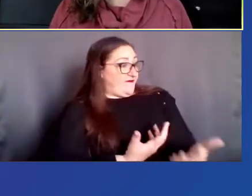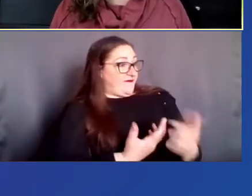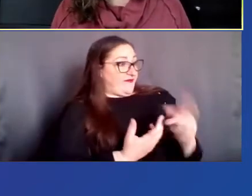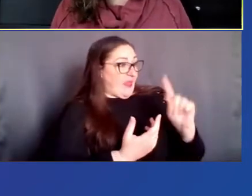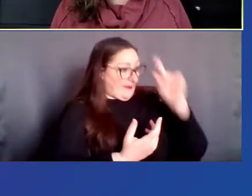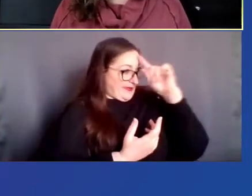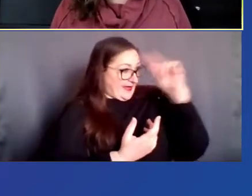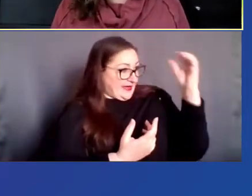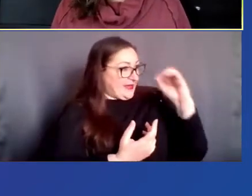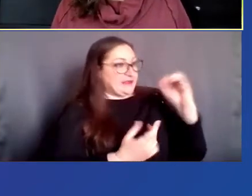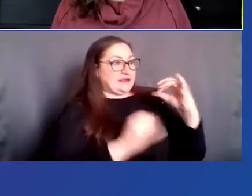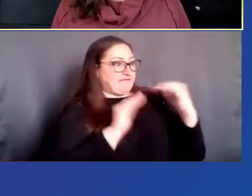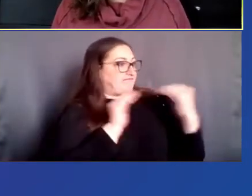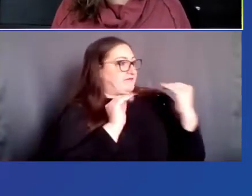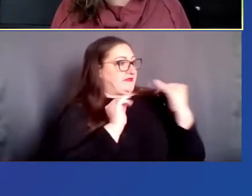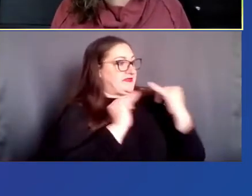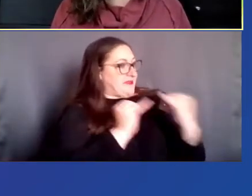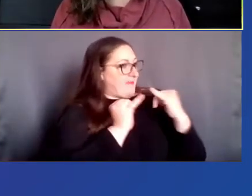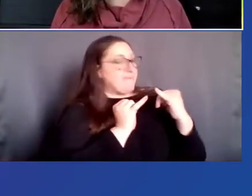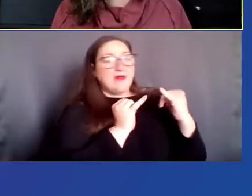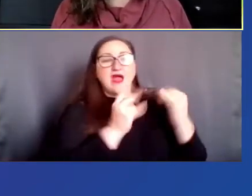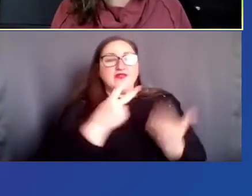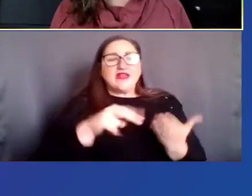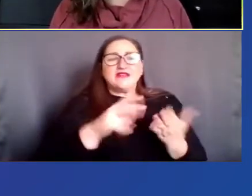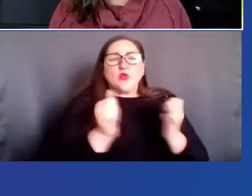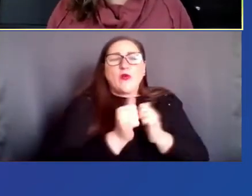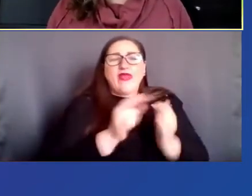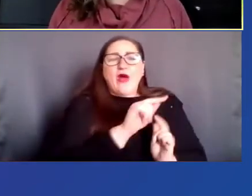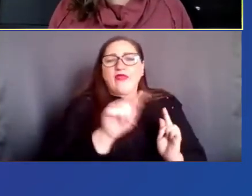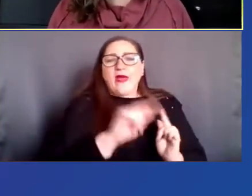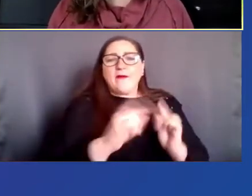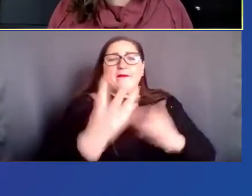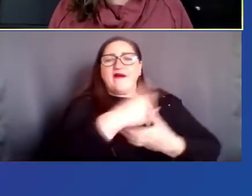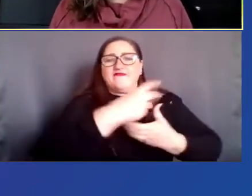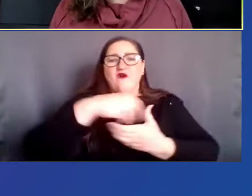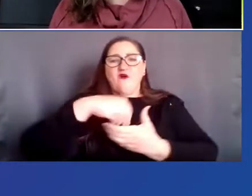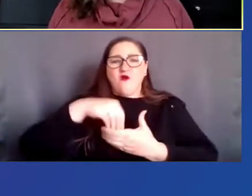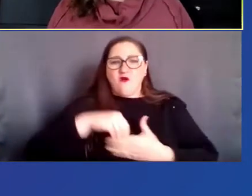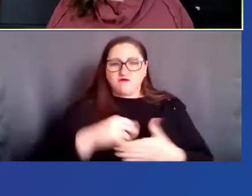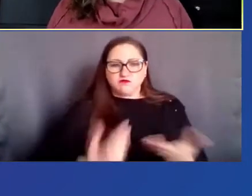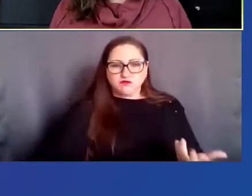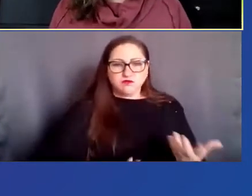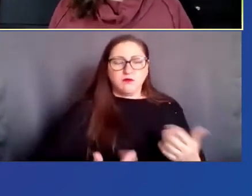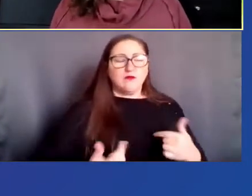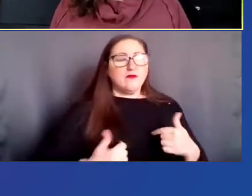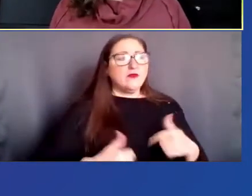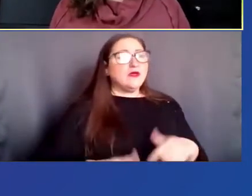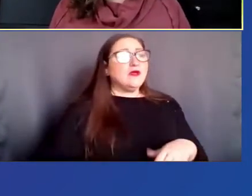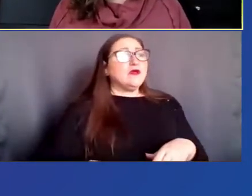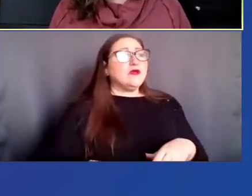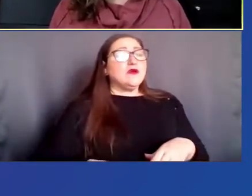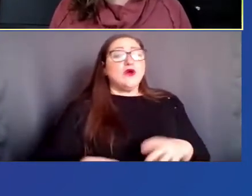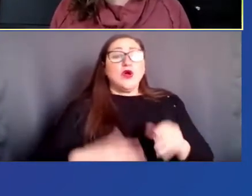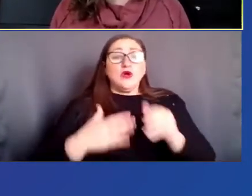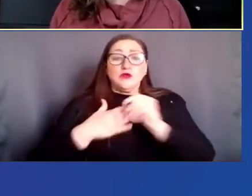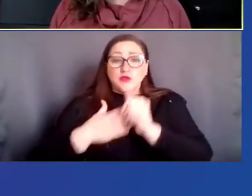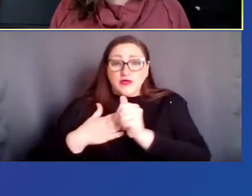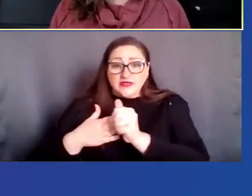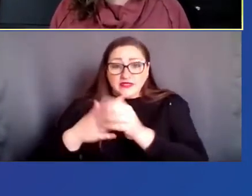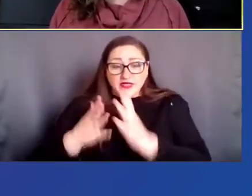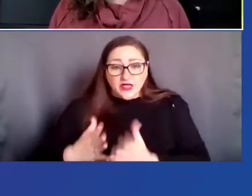voice. These dances wouldn't happen without them. So as a leader, I bring them forward.